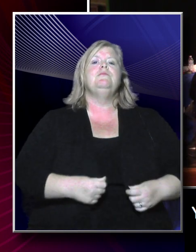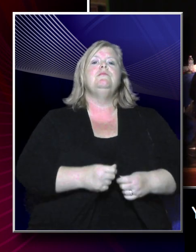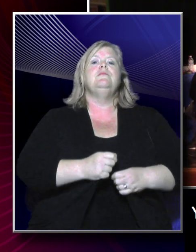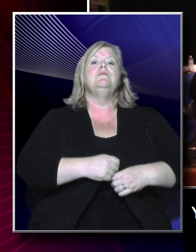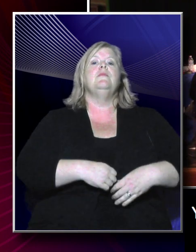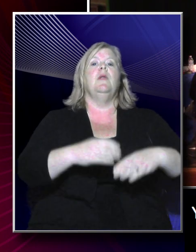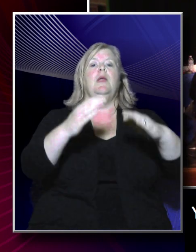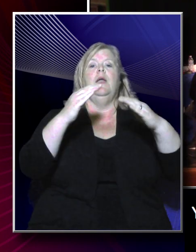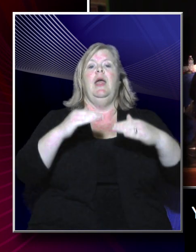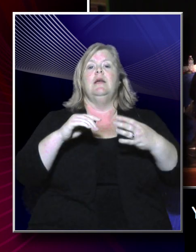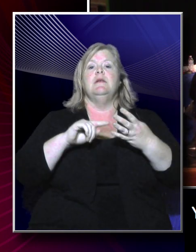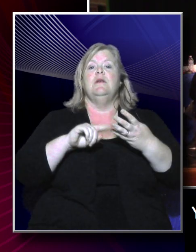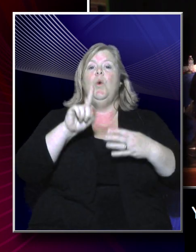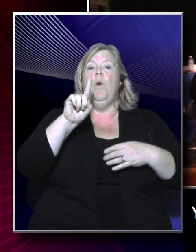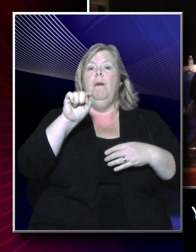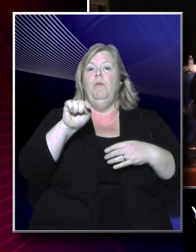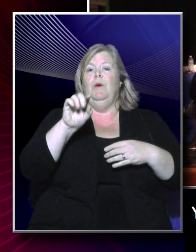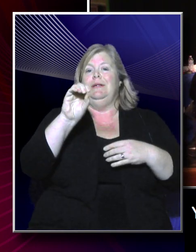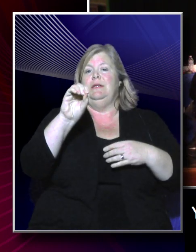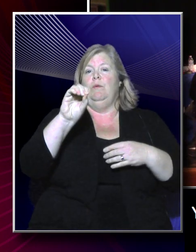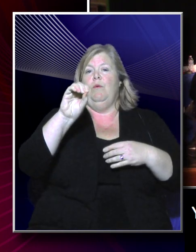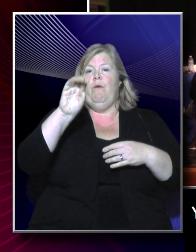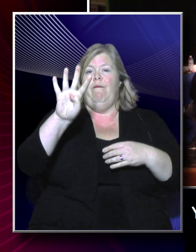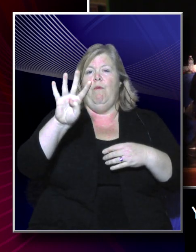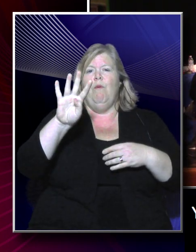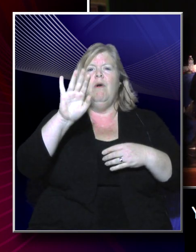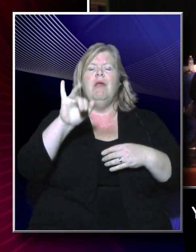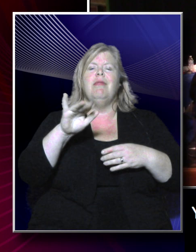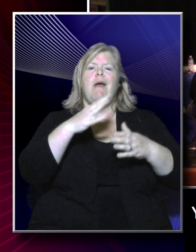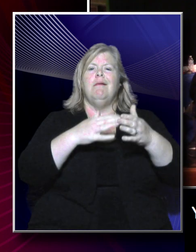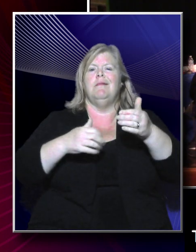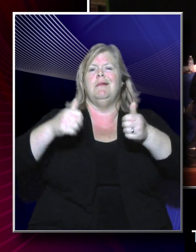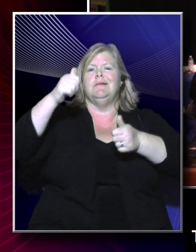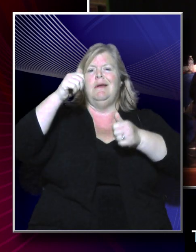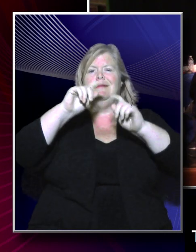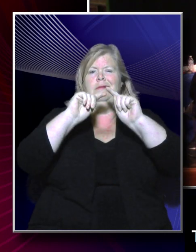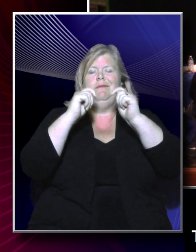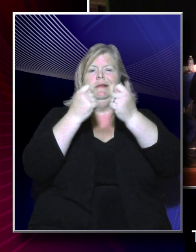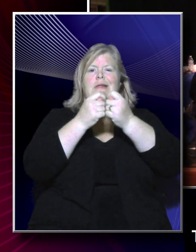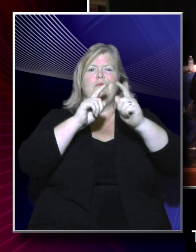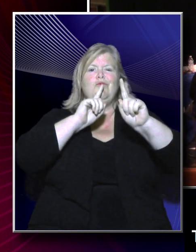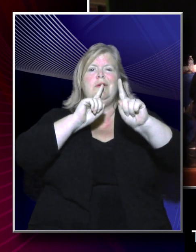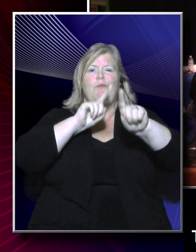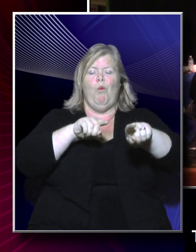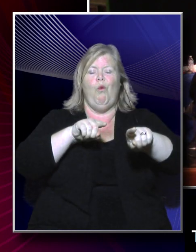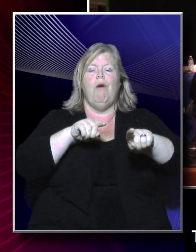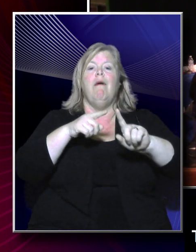Next is 1.04, Executive Team Reports, starting with Human Resources.